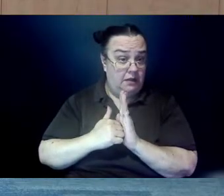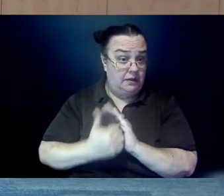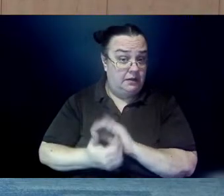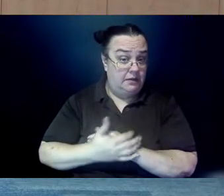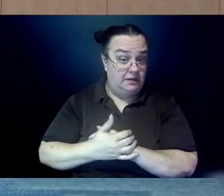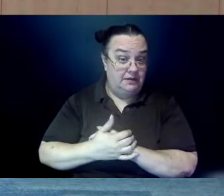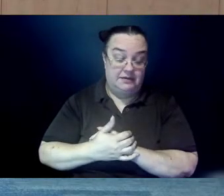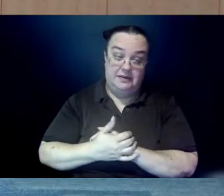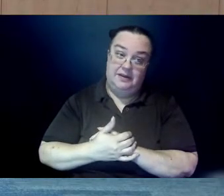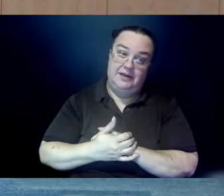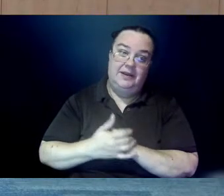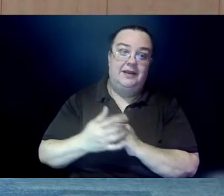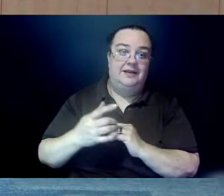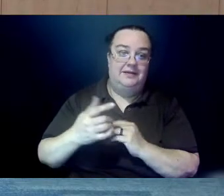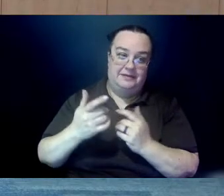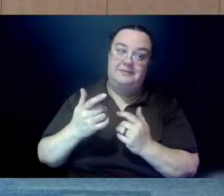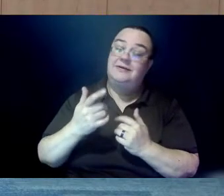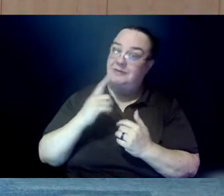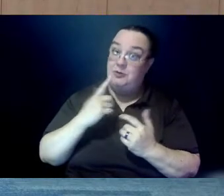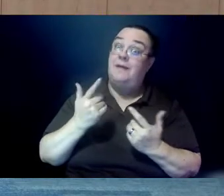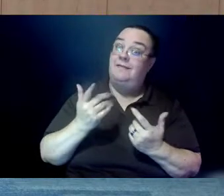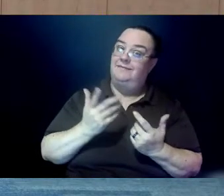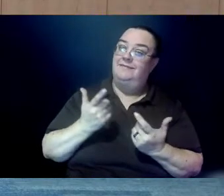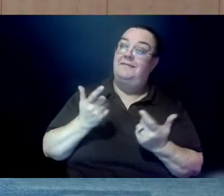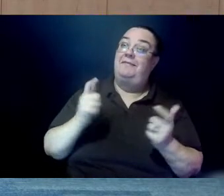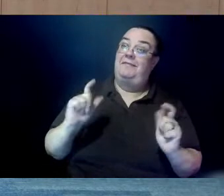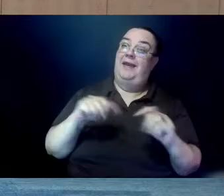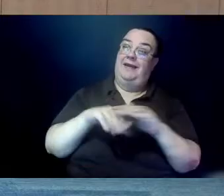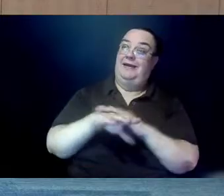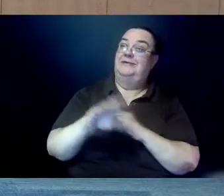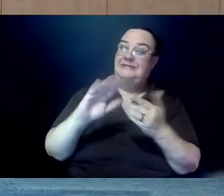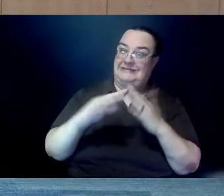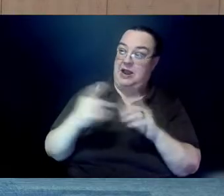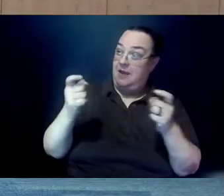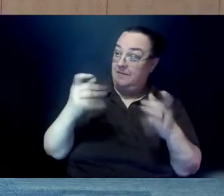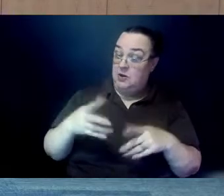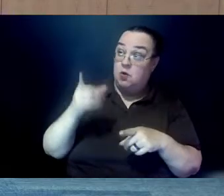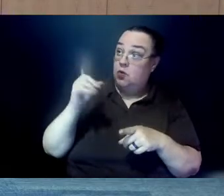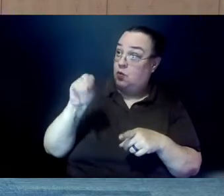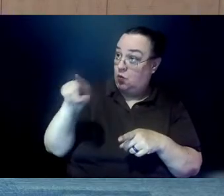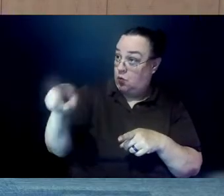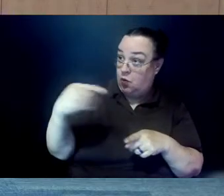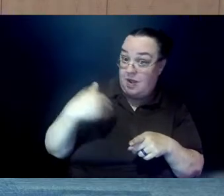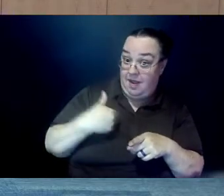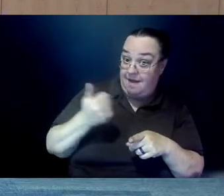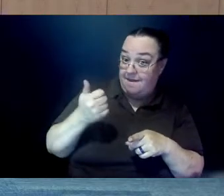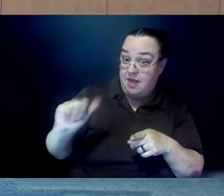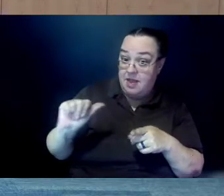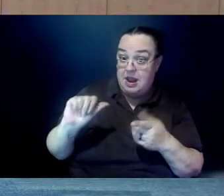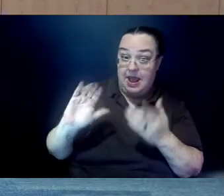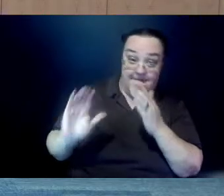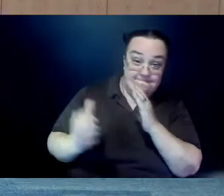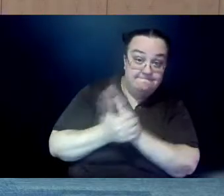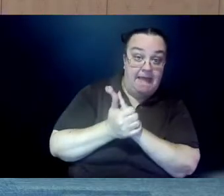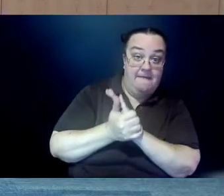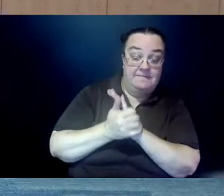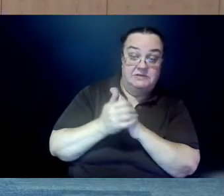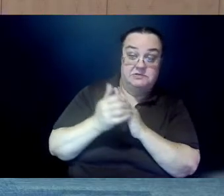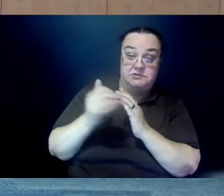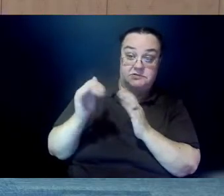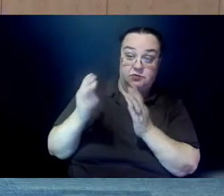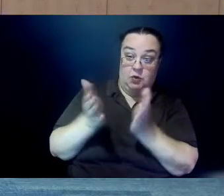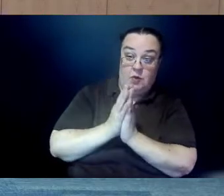Dramatic entrance, Town Administrator. We're good with the agenda. Did you have any amendments to request, Mr.